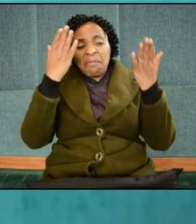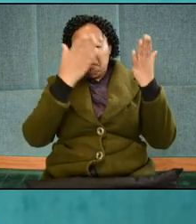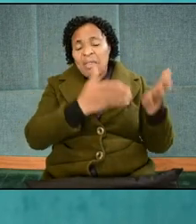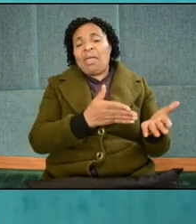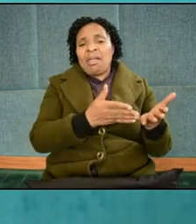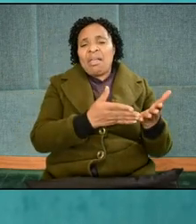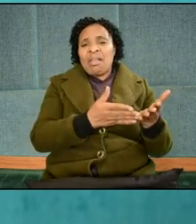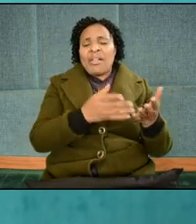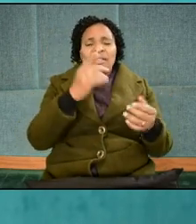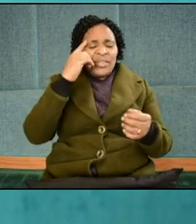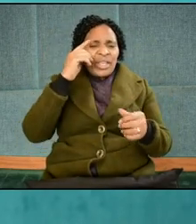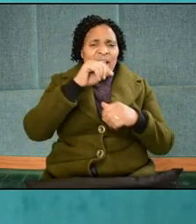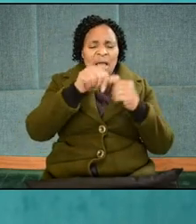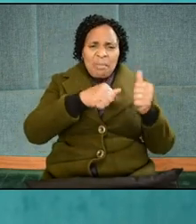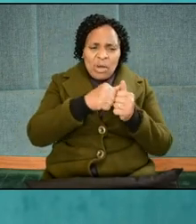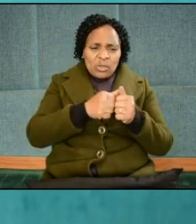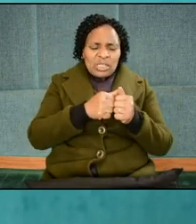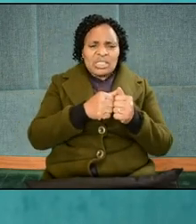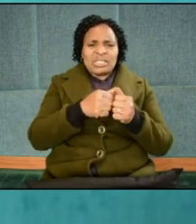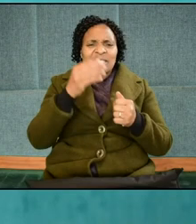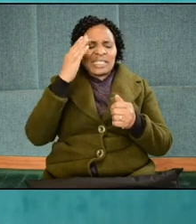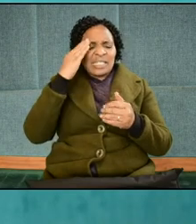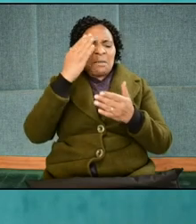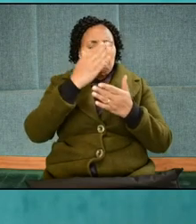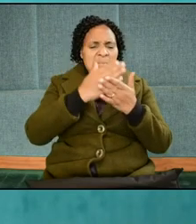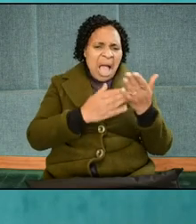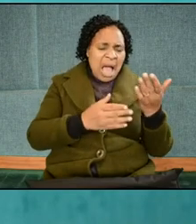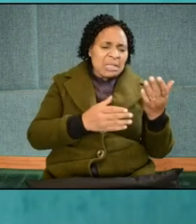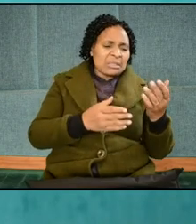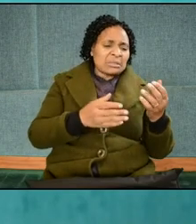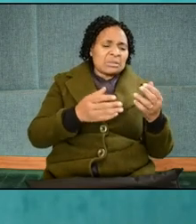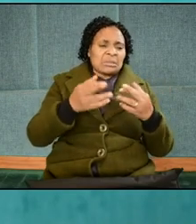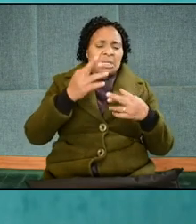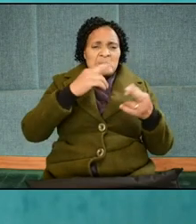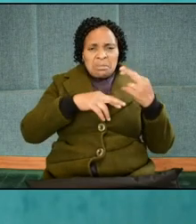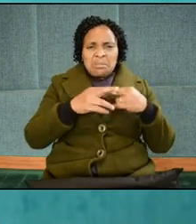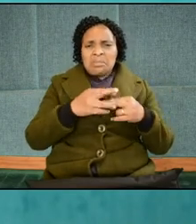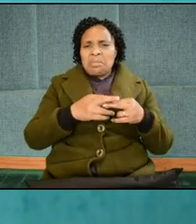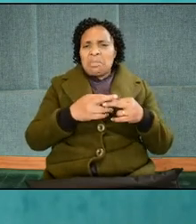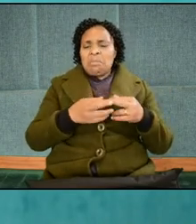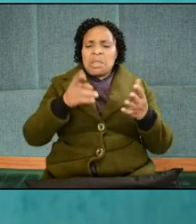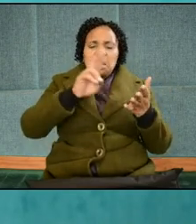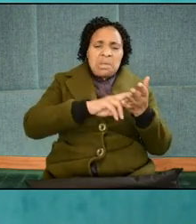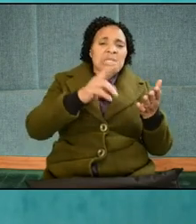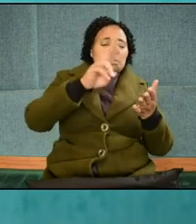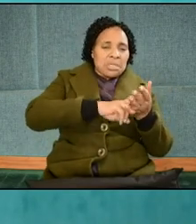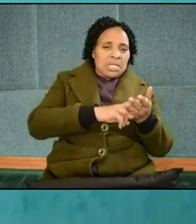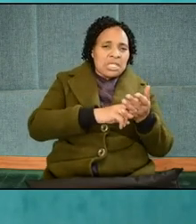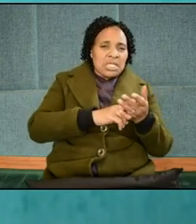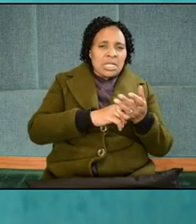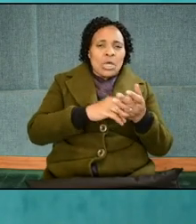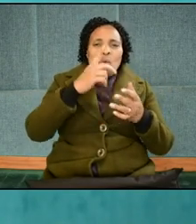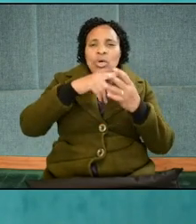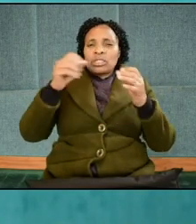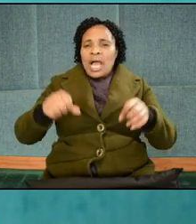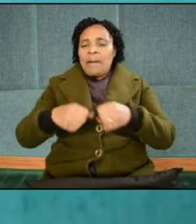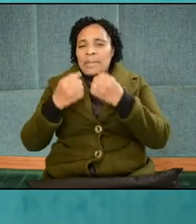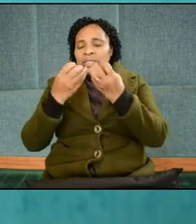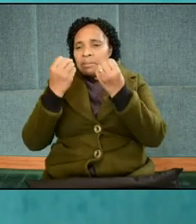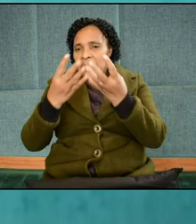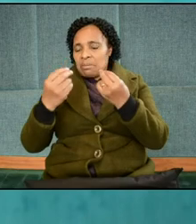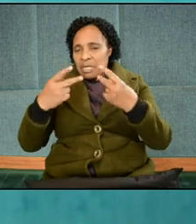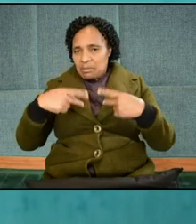your mind is still there. Mm. You're thinking about, you know, that part, you're still replaying it and all that stuff. It happens to me, it happens to so many